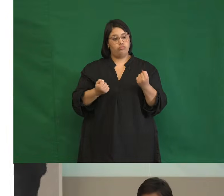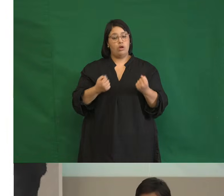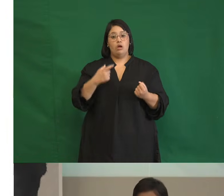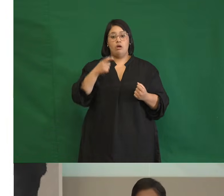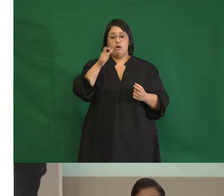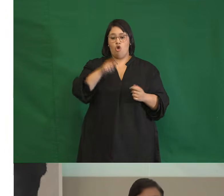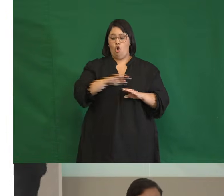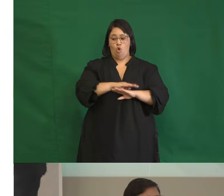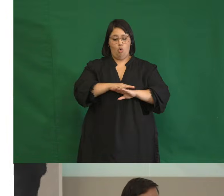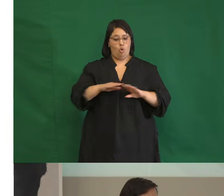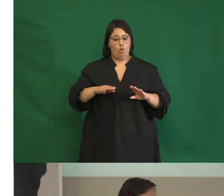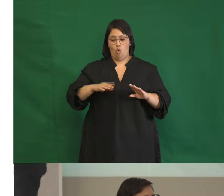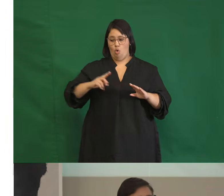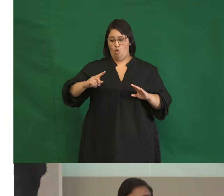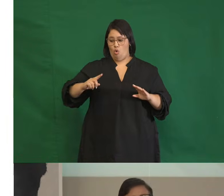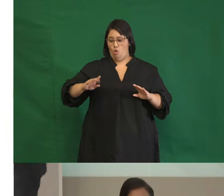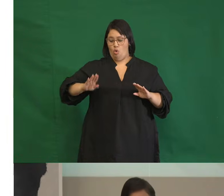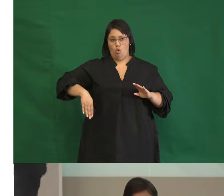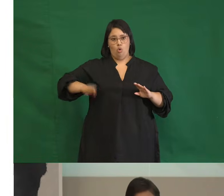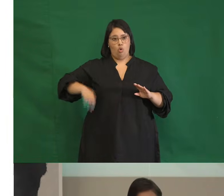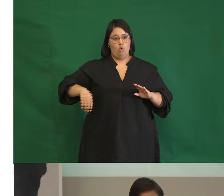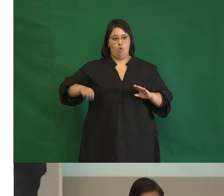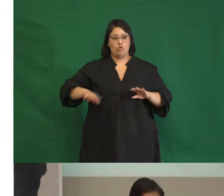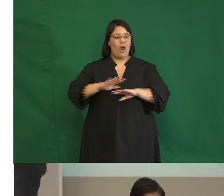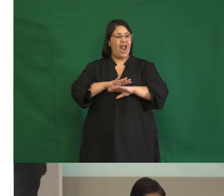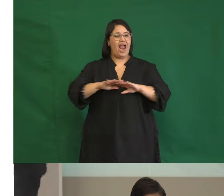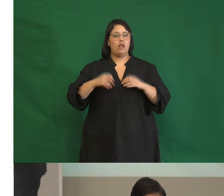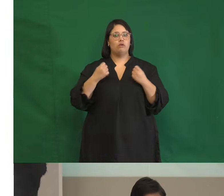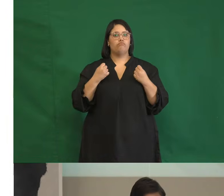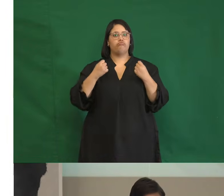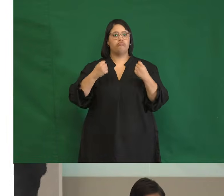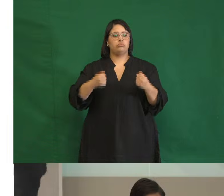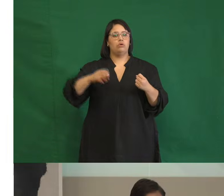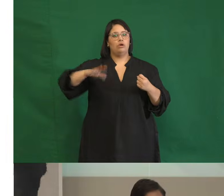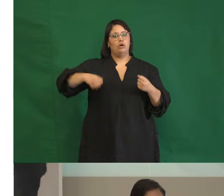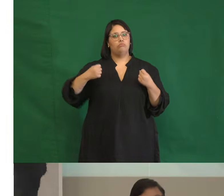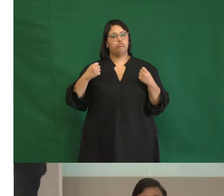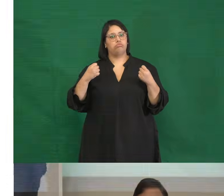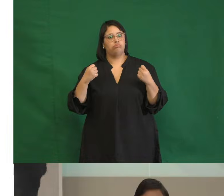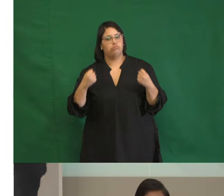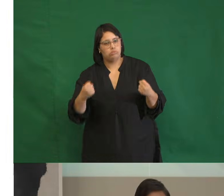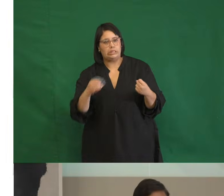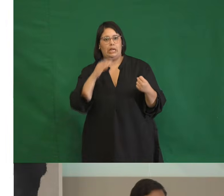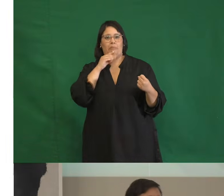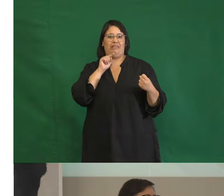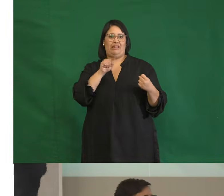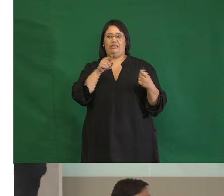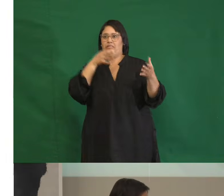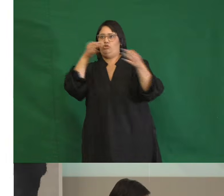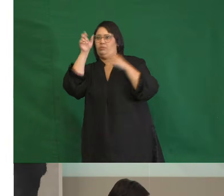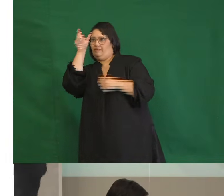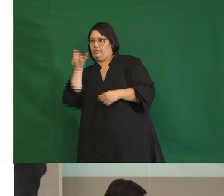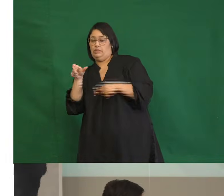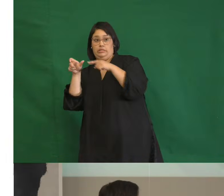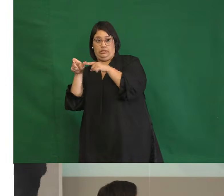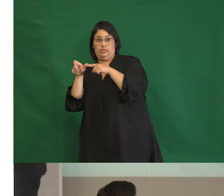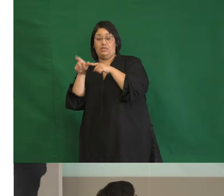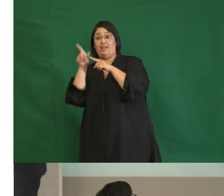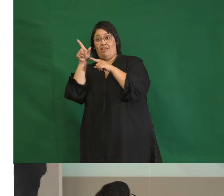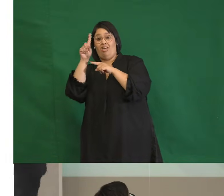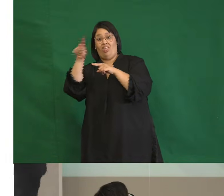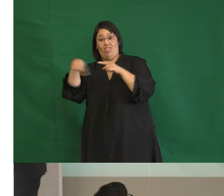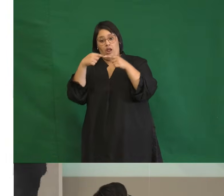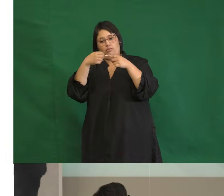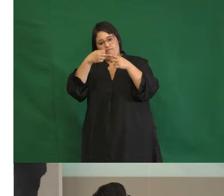rails. So any kind of automotive vehicle. Then you can also see that this is further